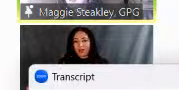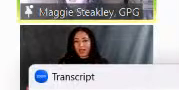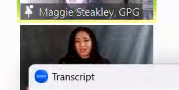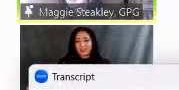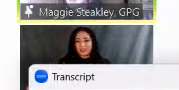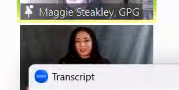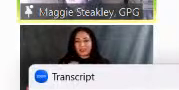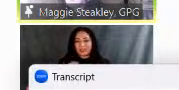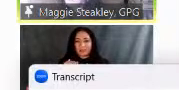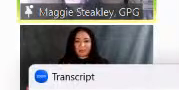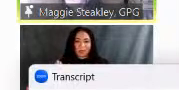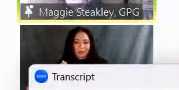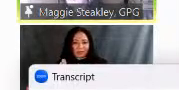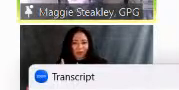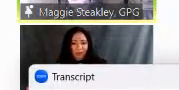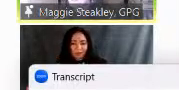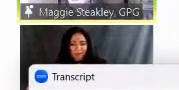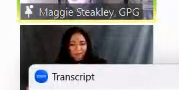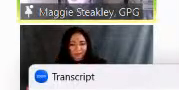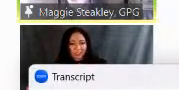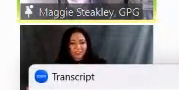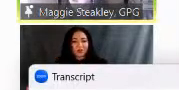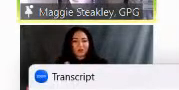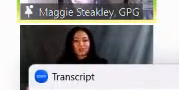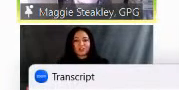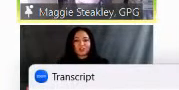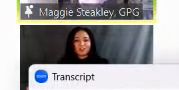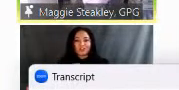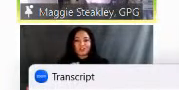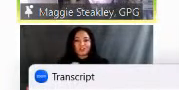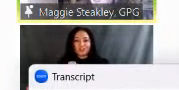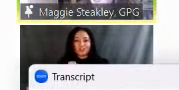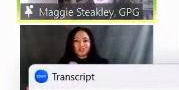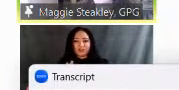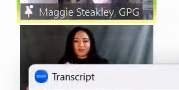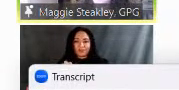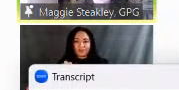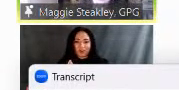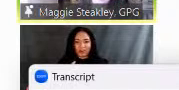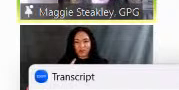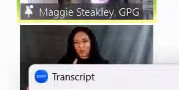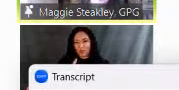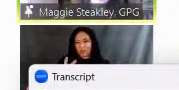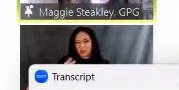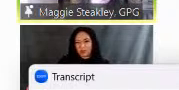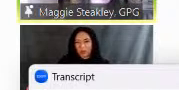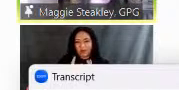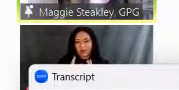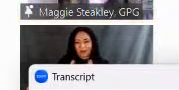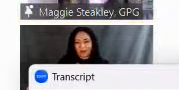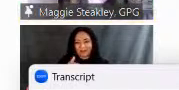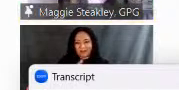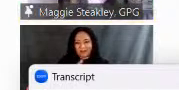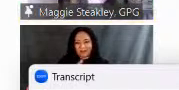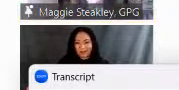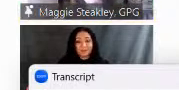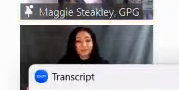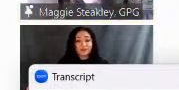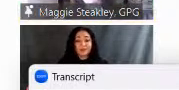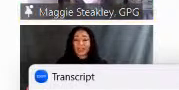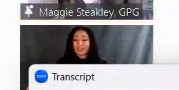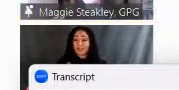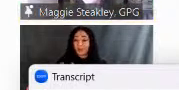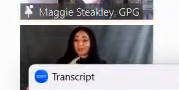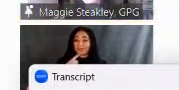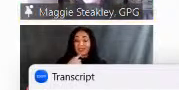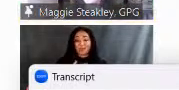of public comment. I will go to Jennifer, and then we'll probably have time for 1 or 2 more comments after that. I just wanted to say I